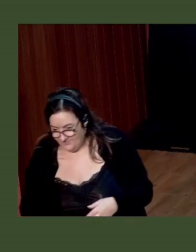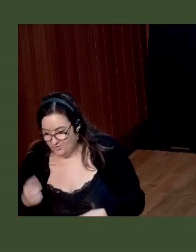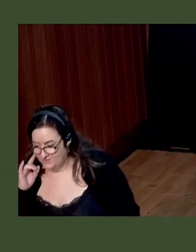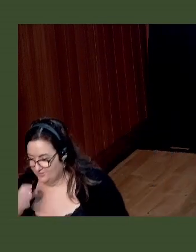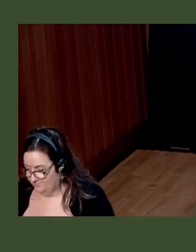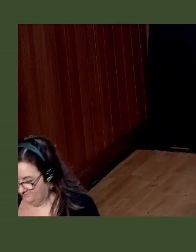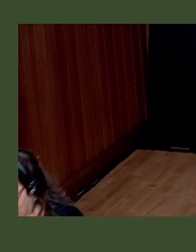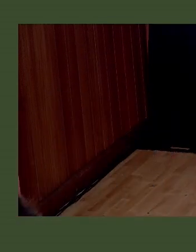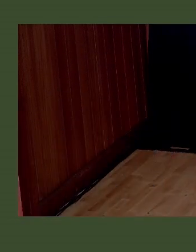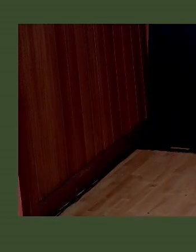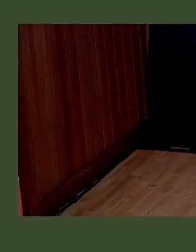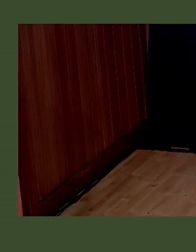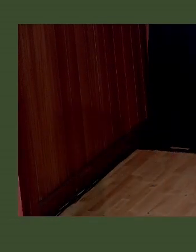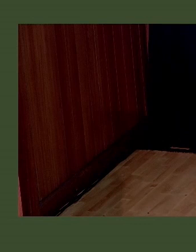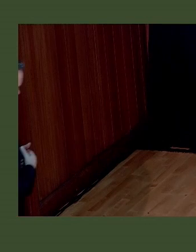When they attend summer colleges